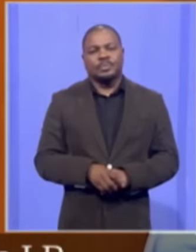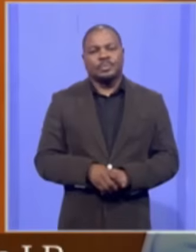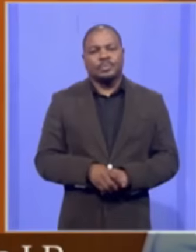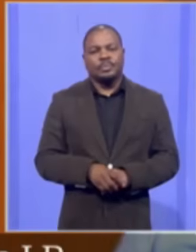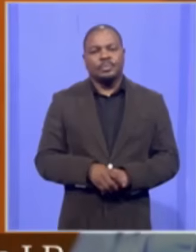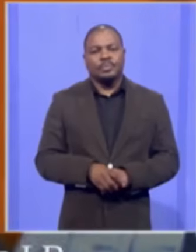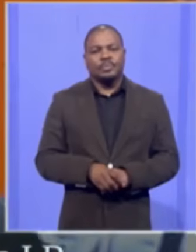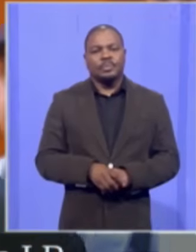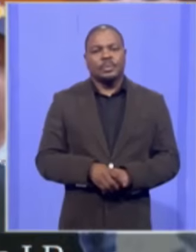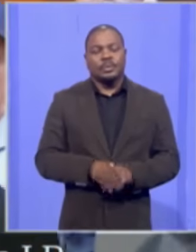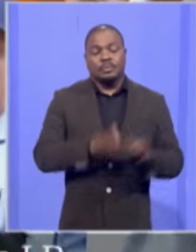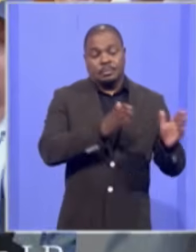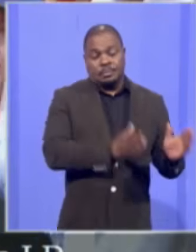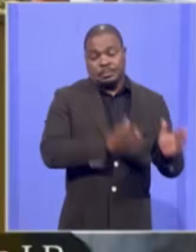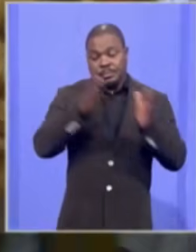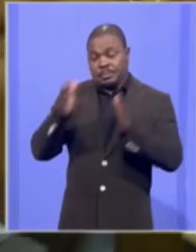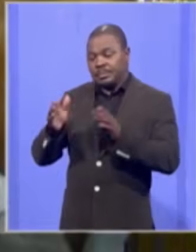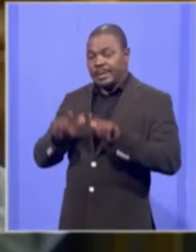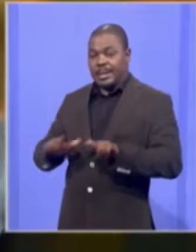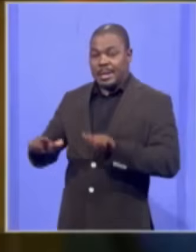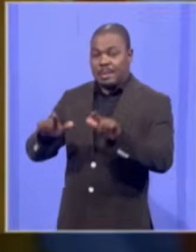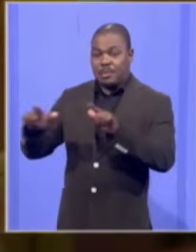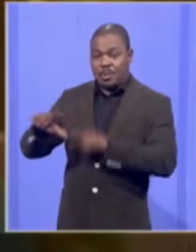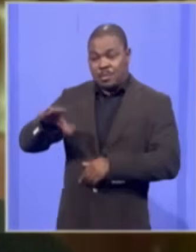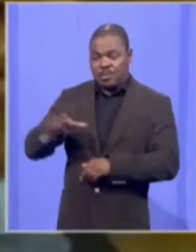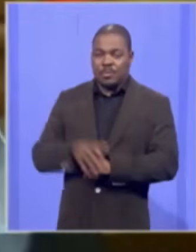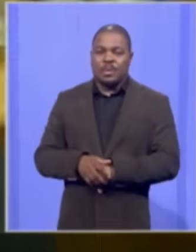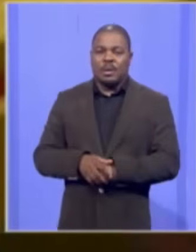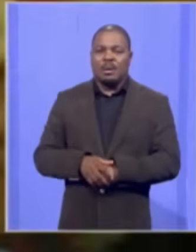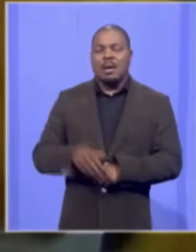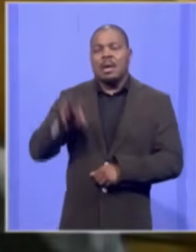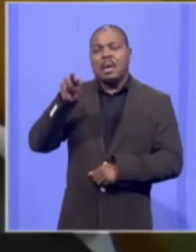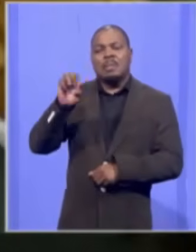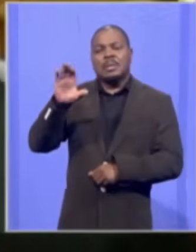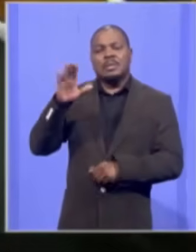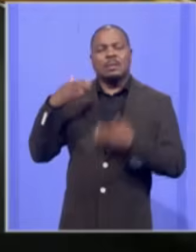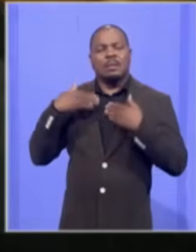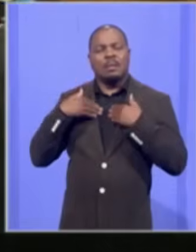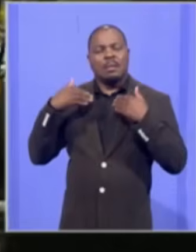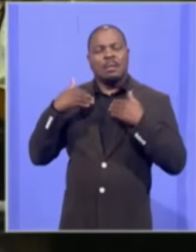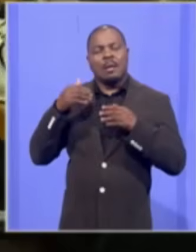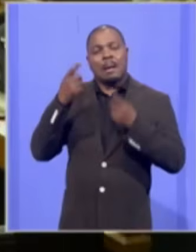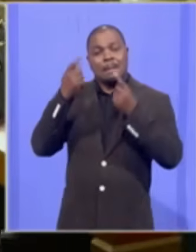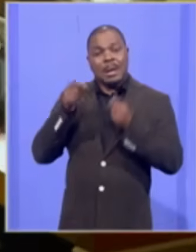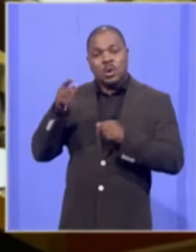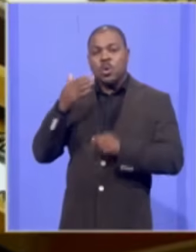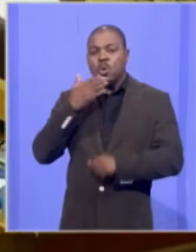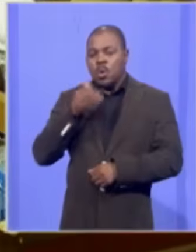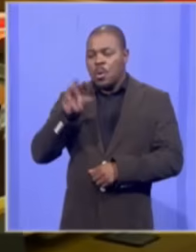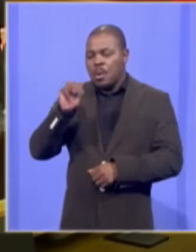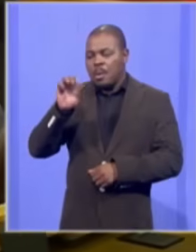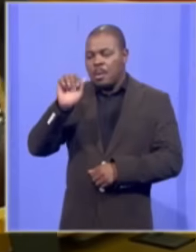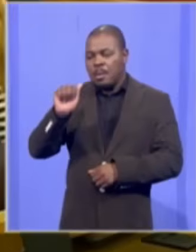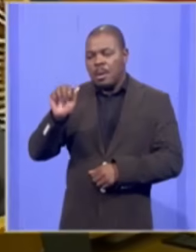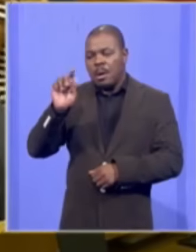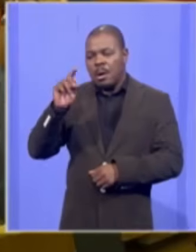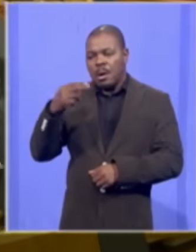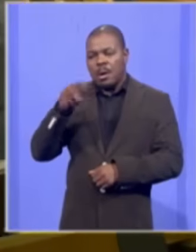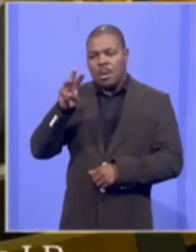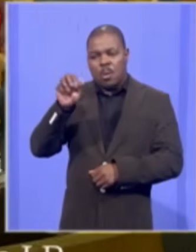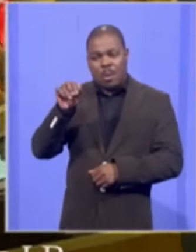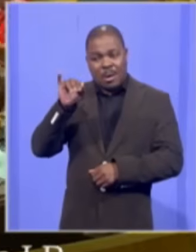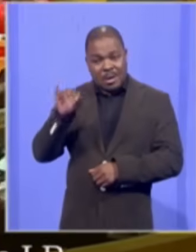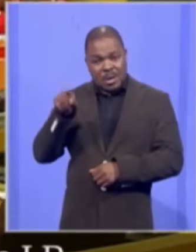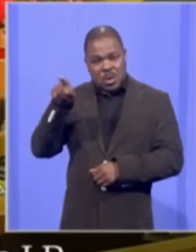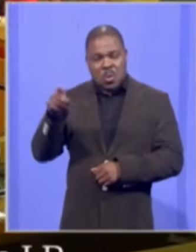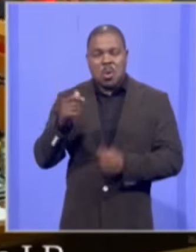Athe ha re tsilela provinceng ya Limpopo, letona la ditjhelete la Limpopo Gabo Mahwai le tekile puo ya ditekanyetso tsa